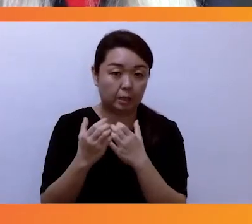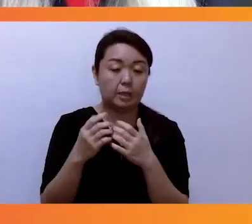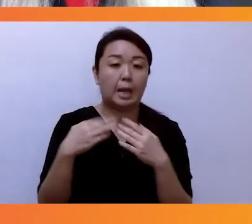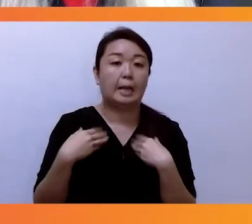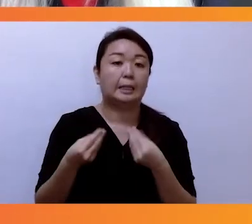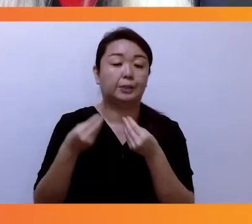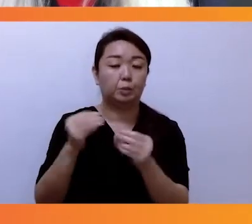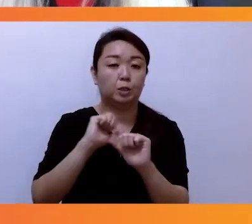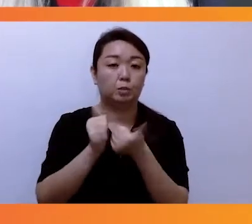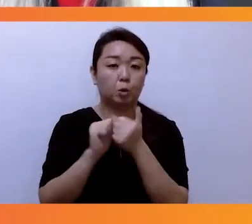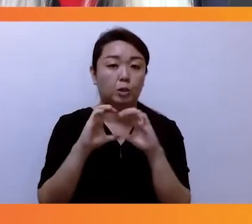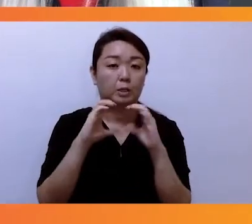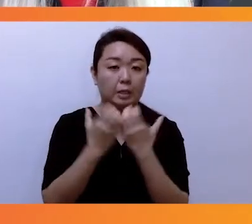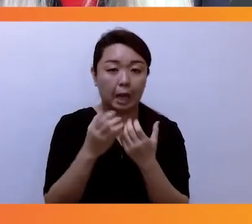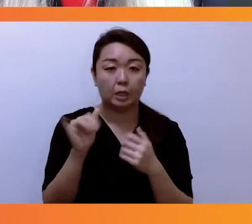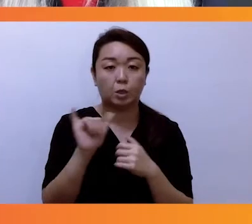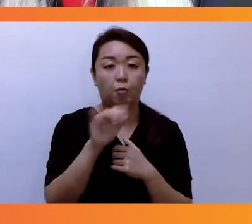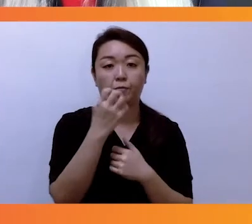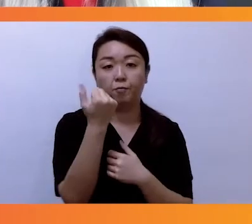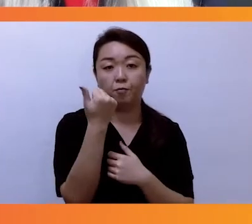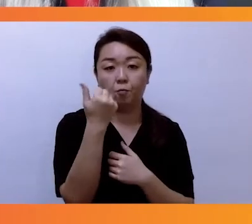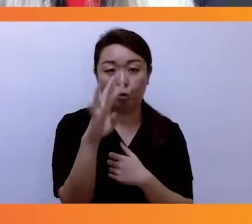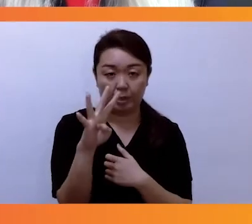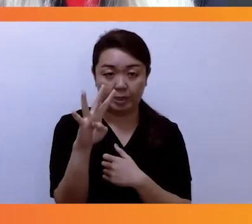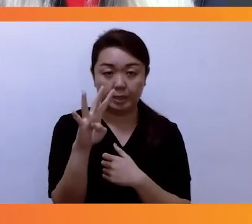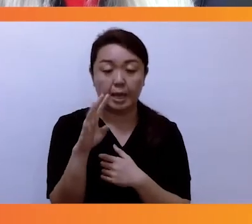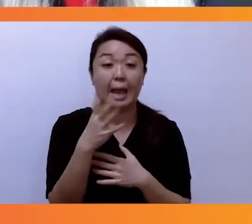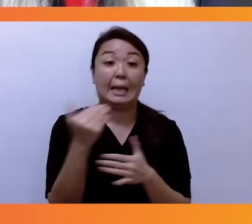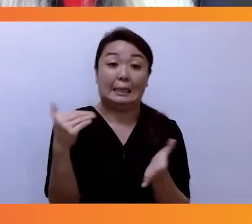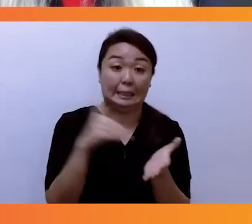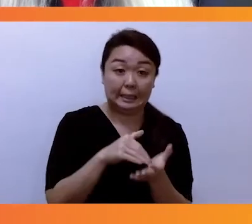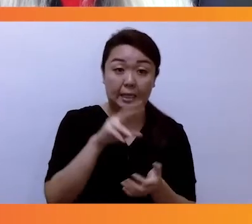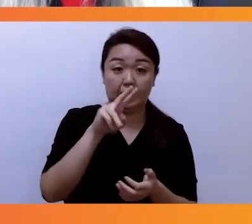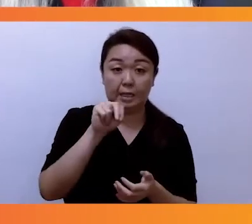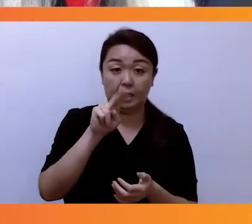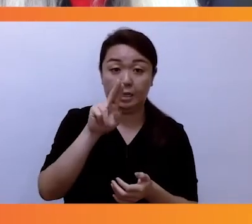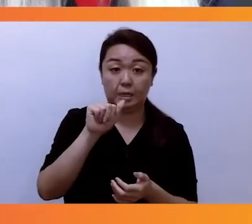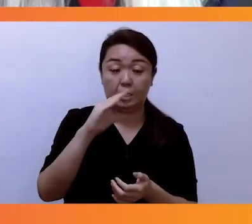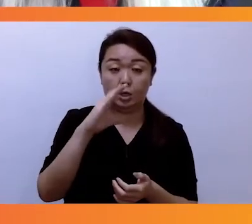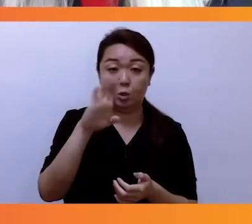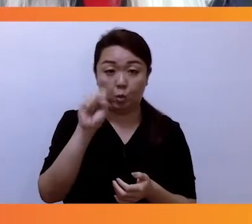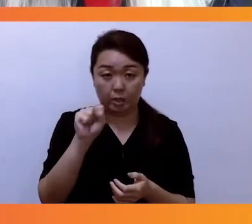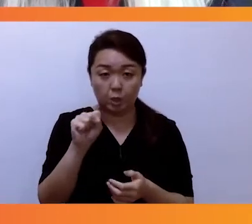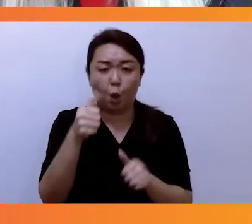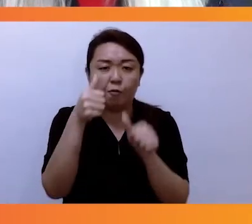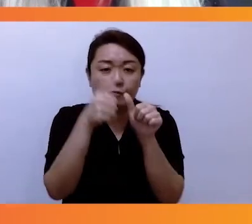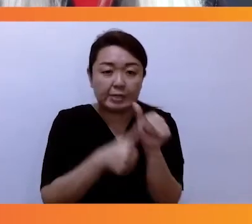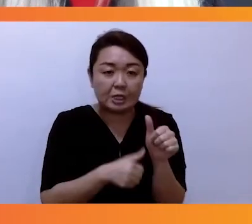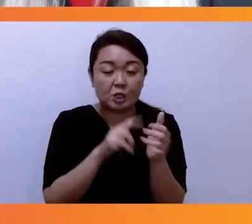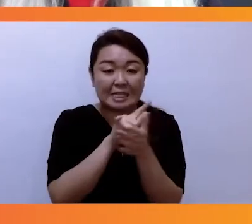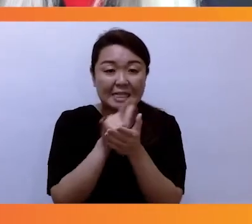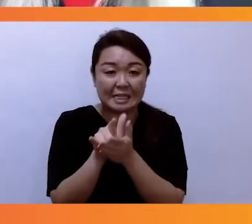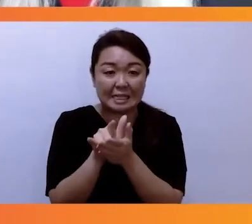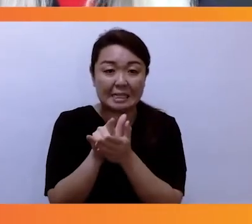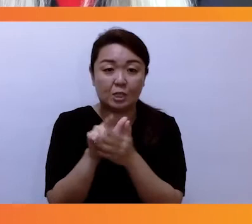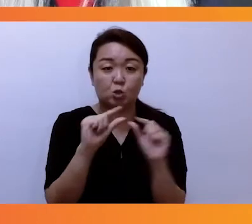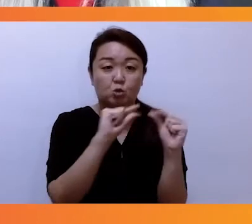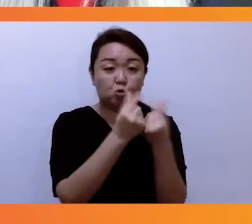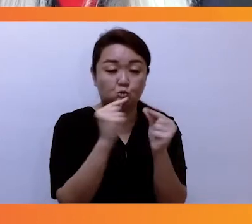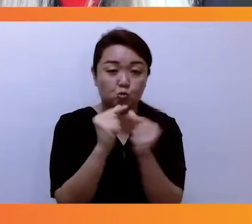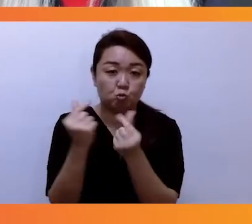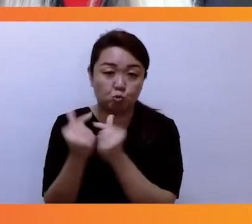impairment class, and they are given a sport class of 14. And again, the nuances of each one of